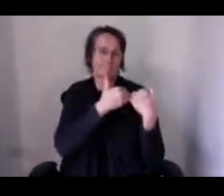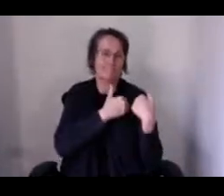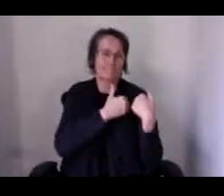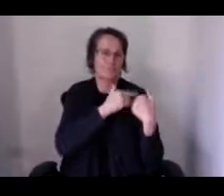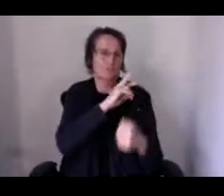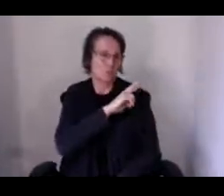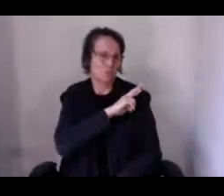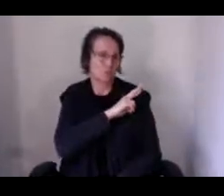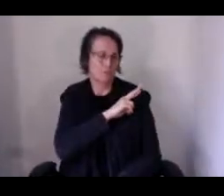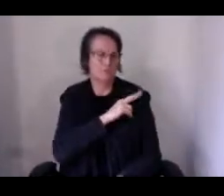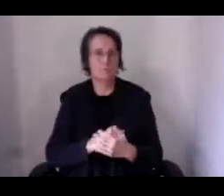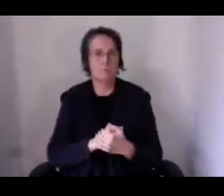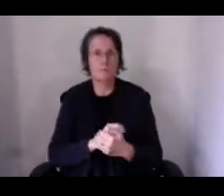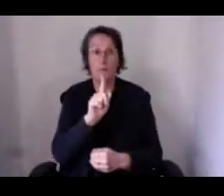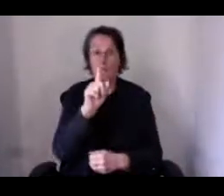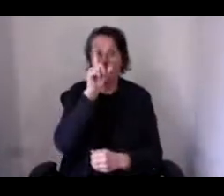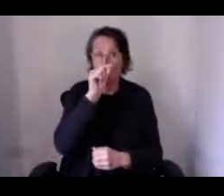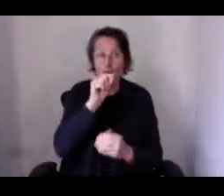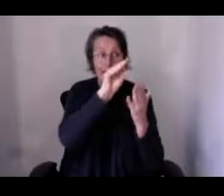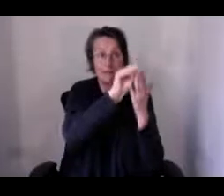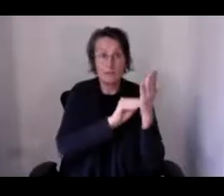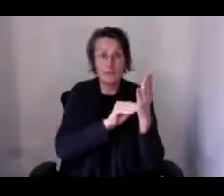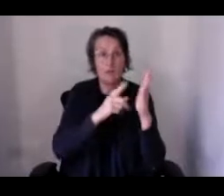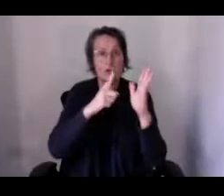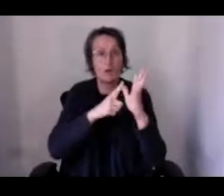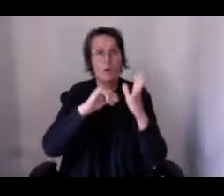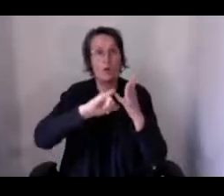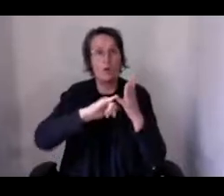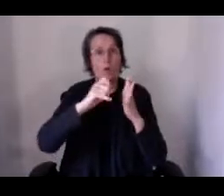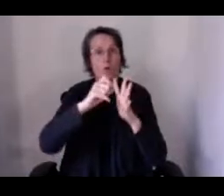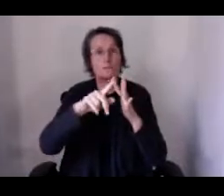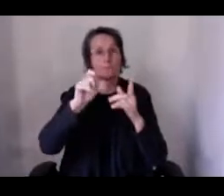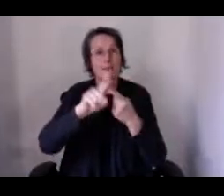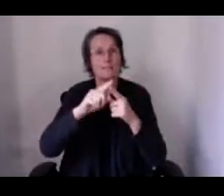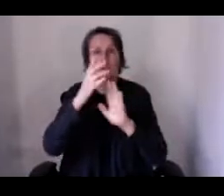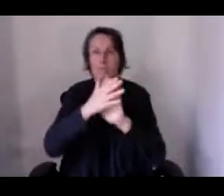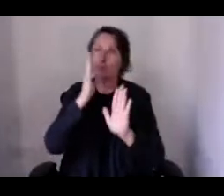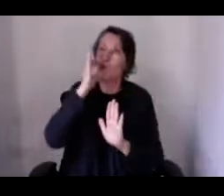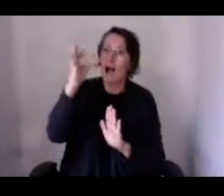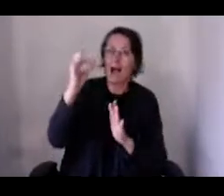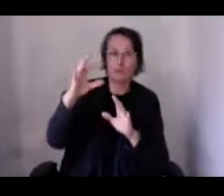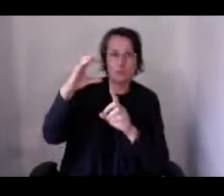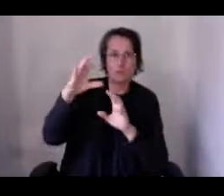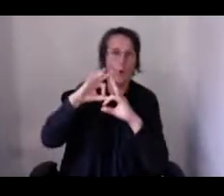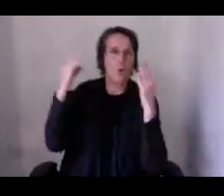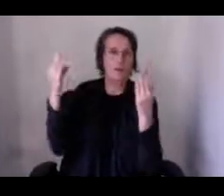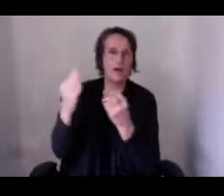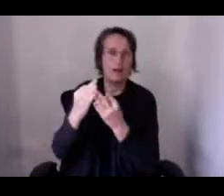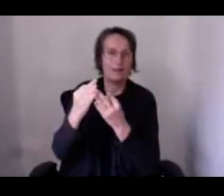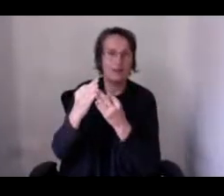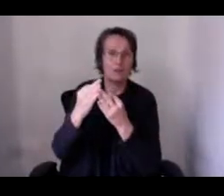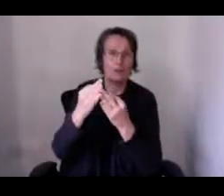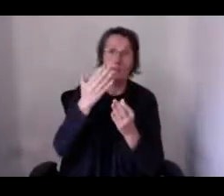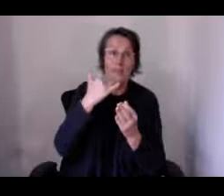however, have your application auspiced. That means that you can request an organisation to receive the funds on your